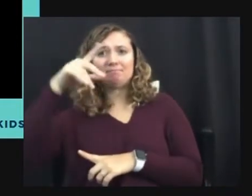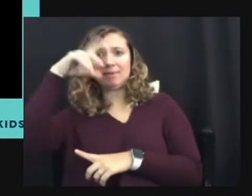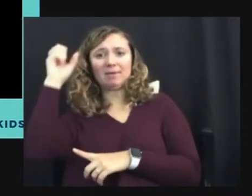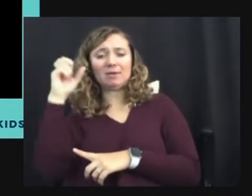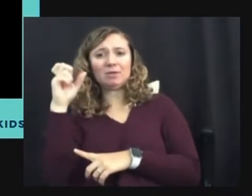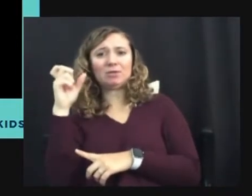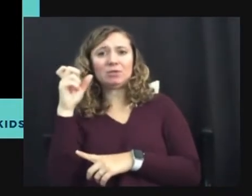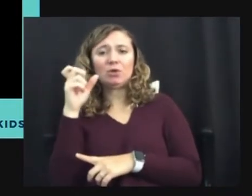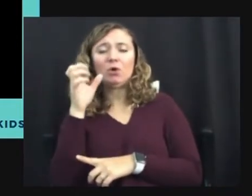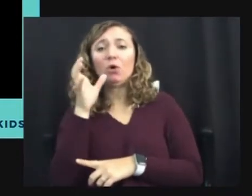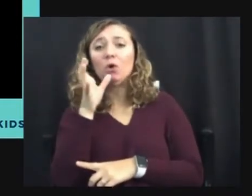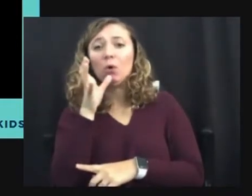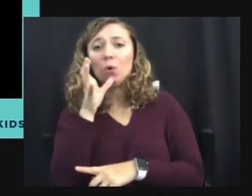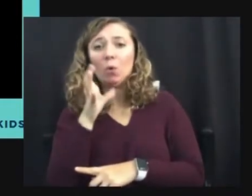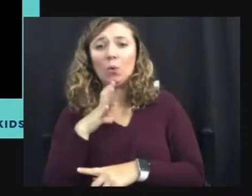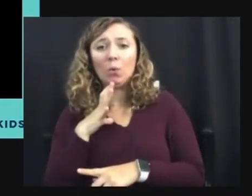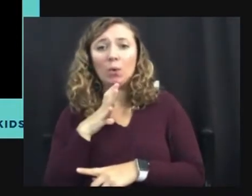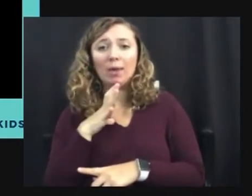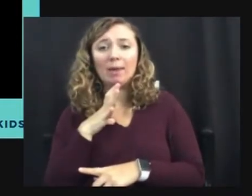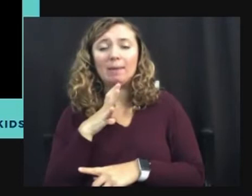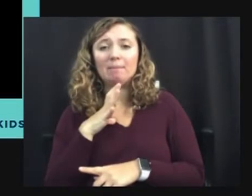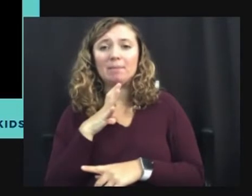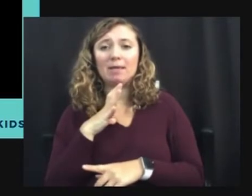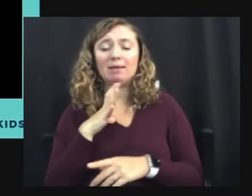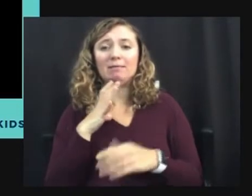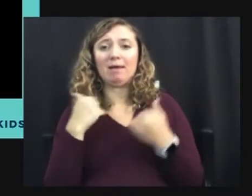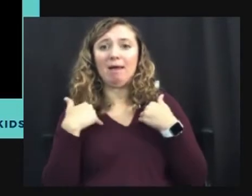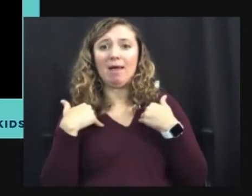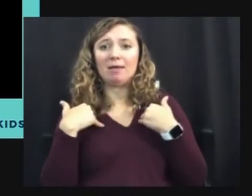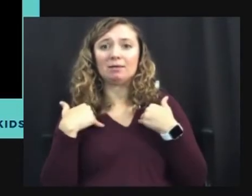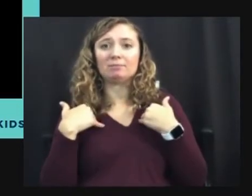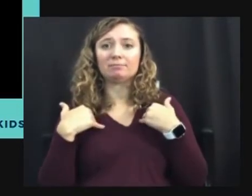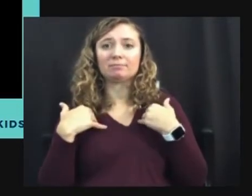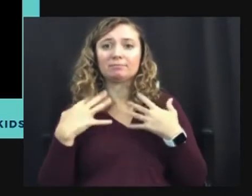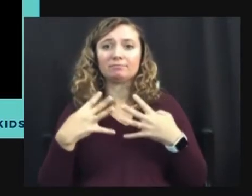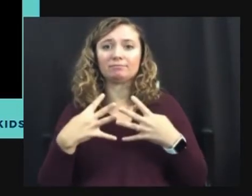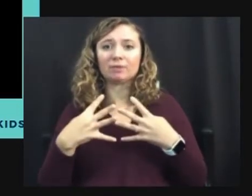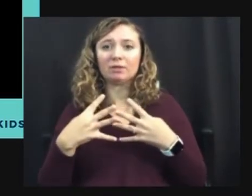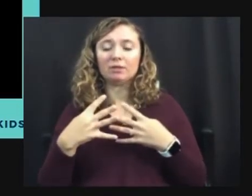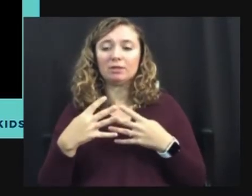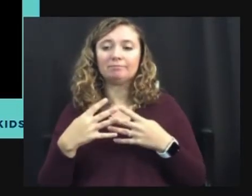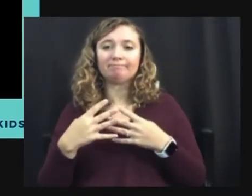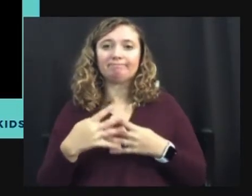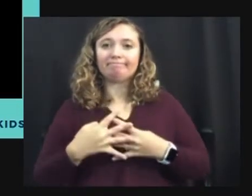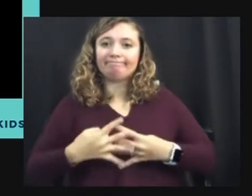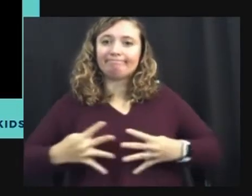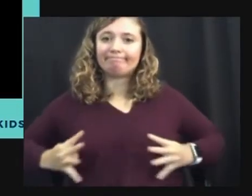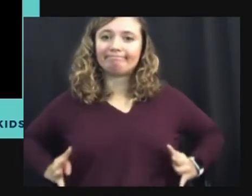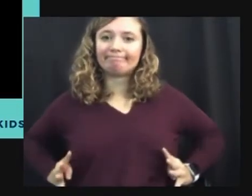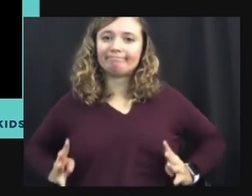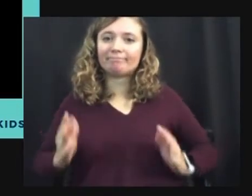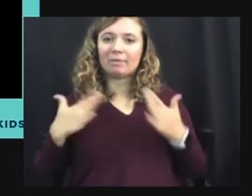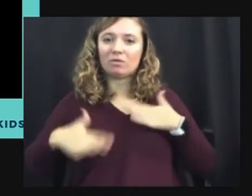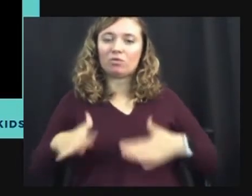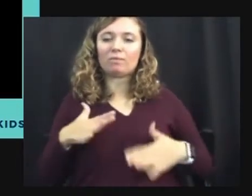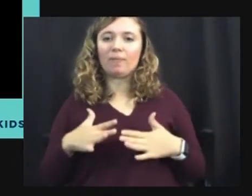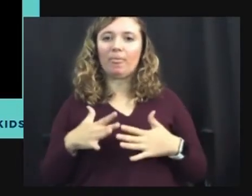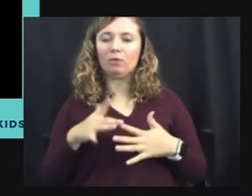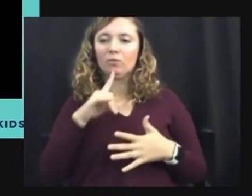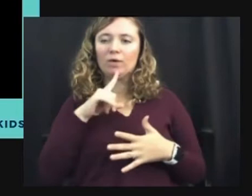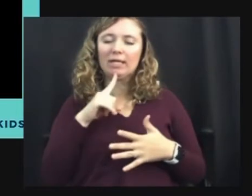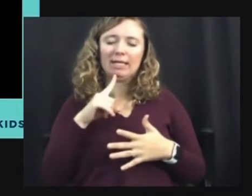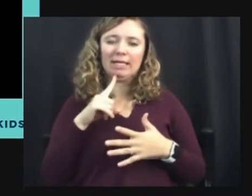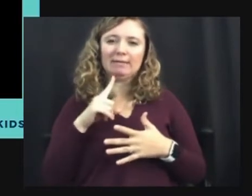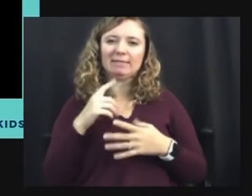these corsets with steel bones that were so tight to make them look